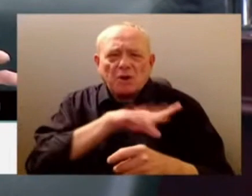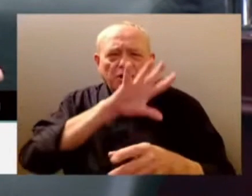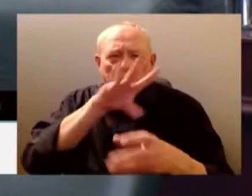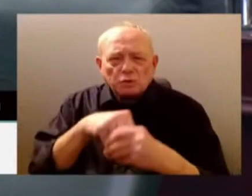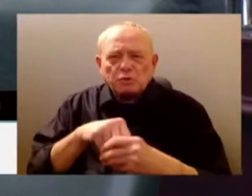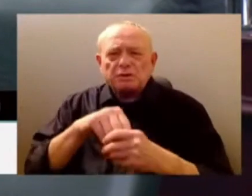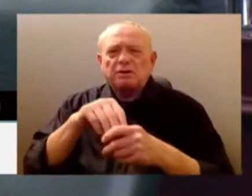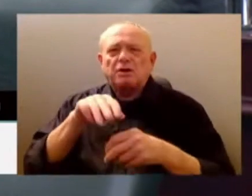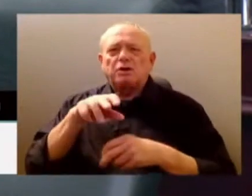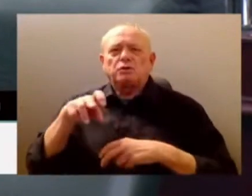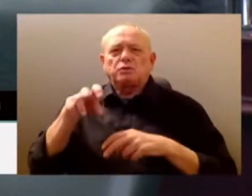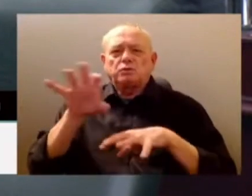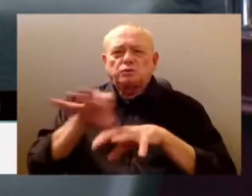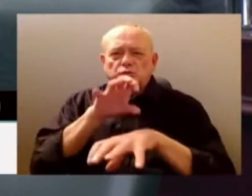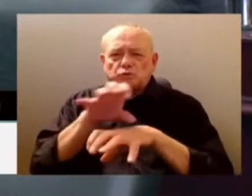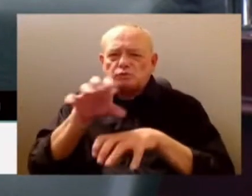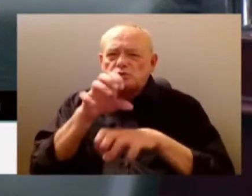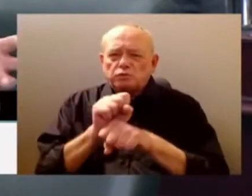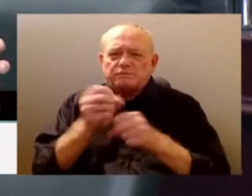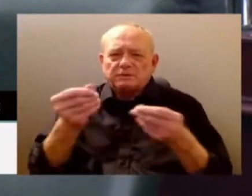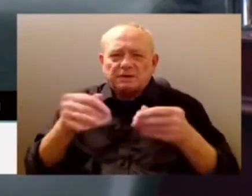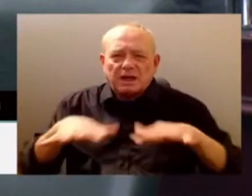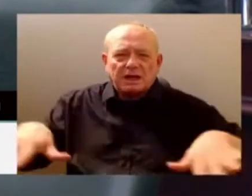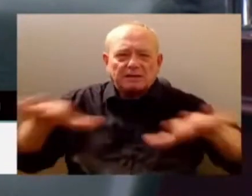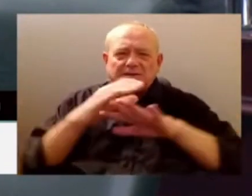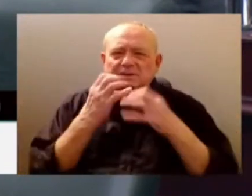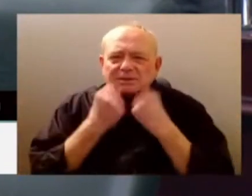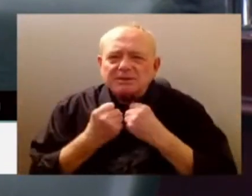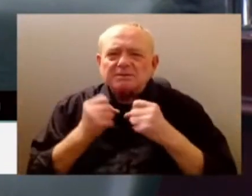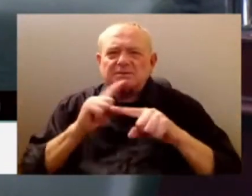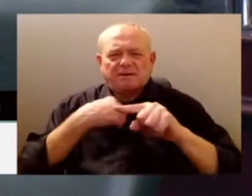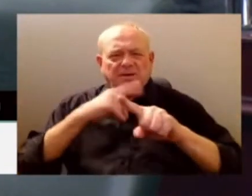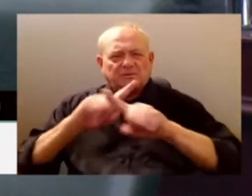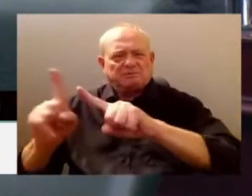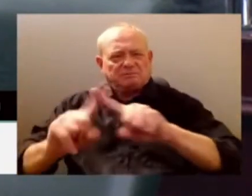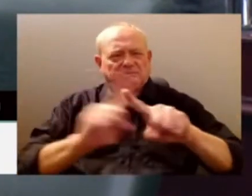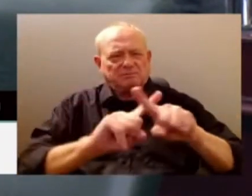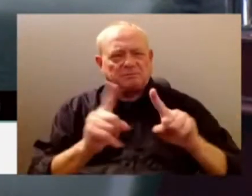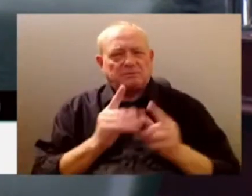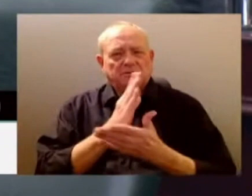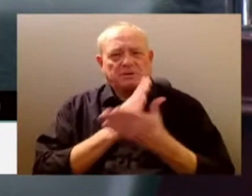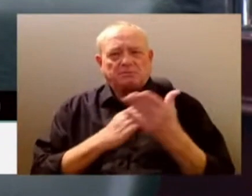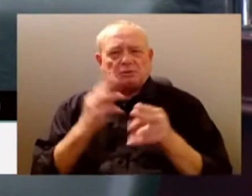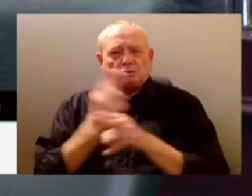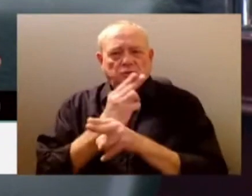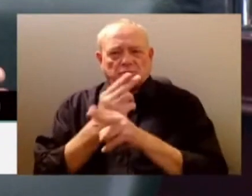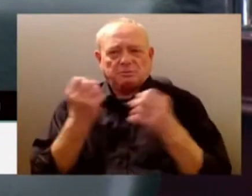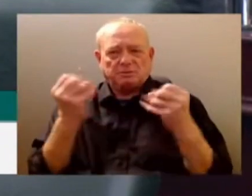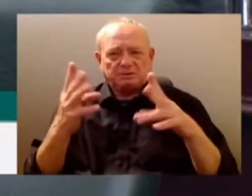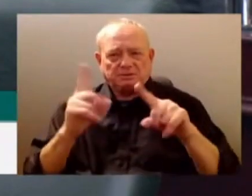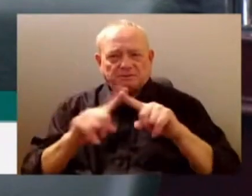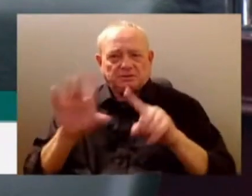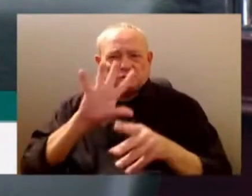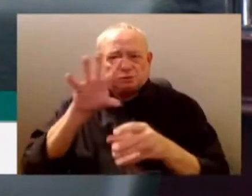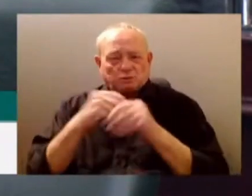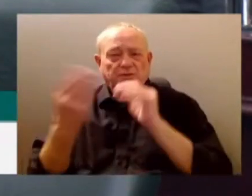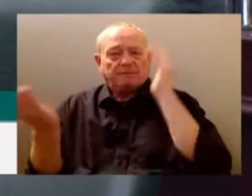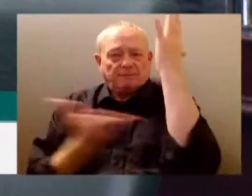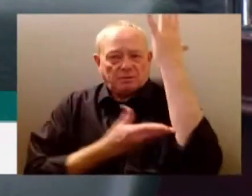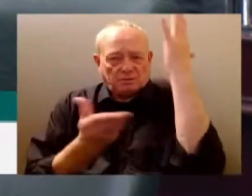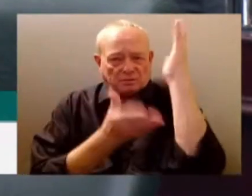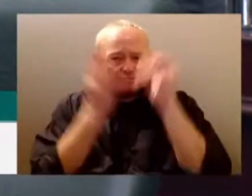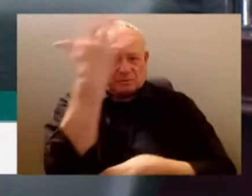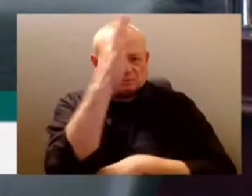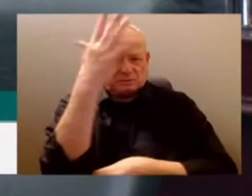the Kananaskis, there's parts of that that are multi-use, which includes forestry. That's part of the South Saskatchewan Regional Plan. And